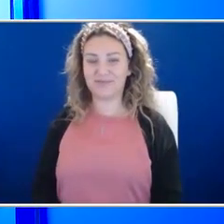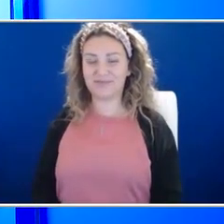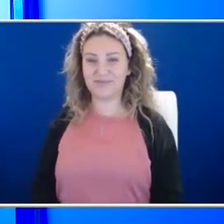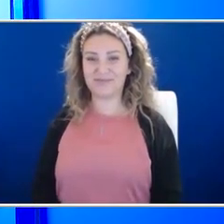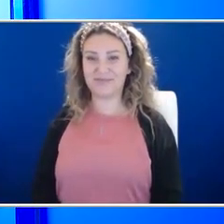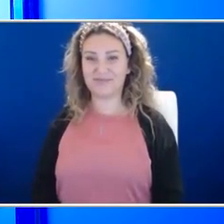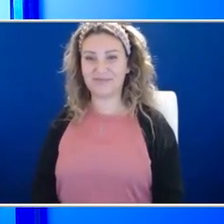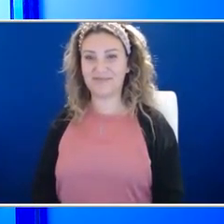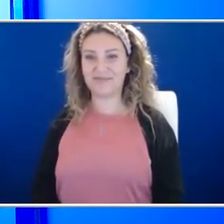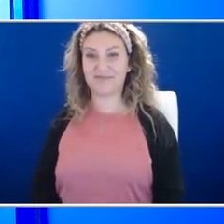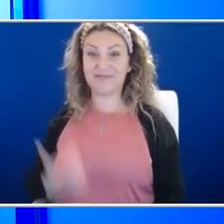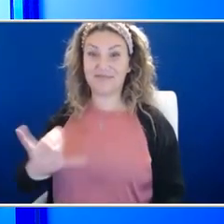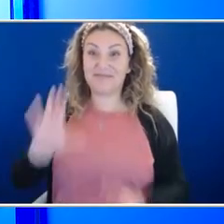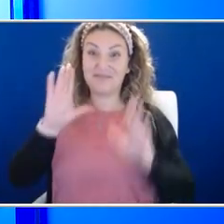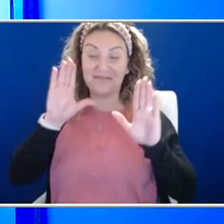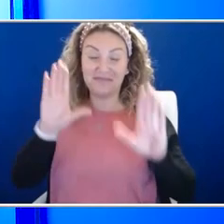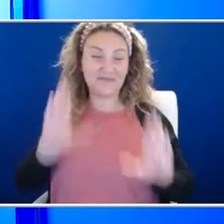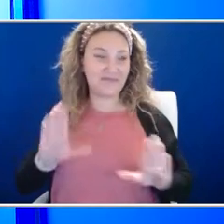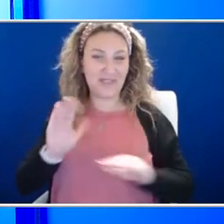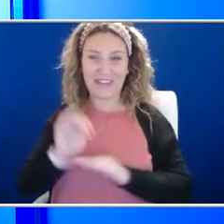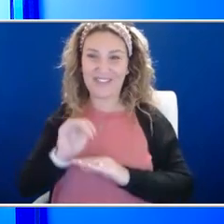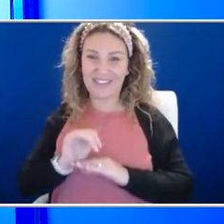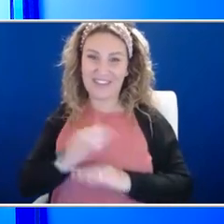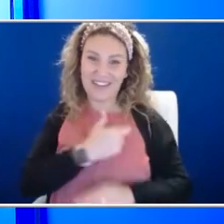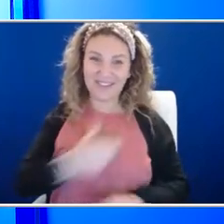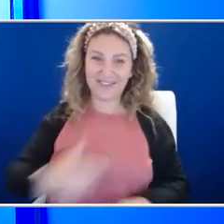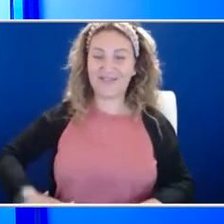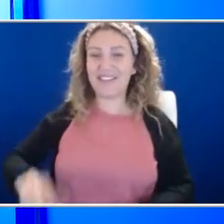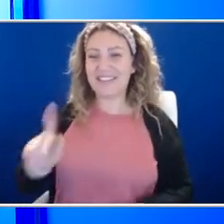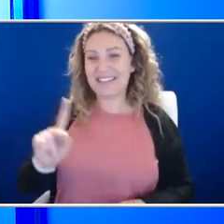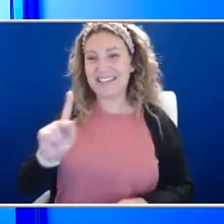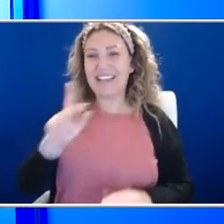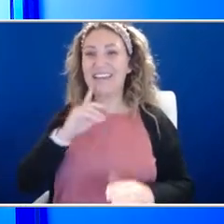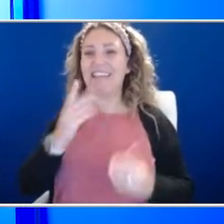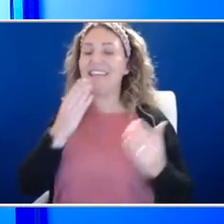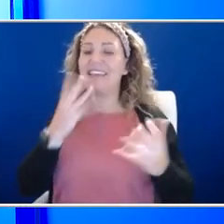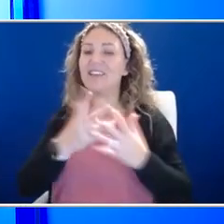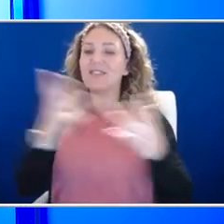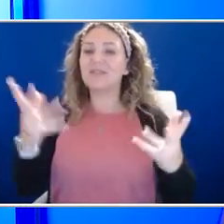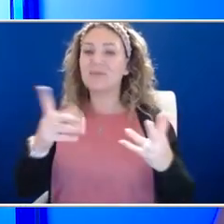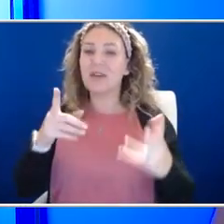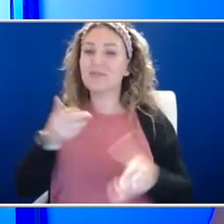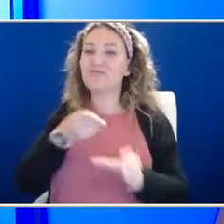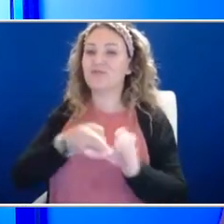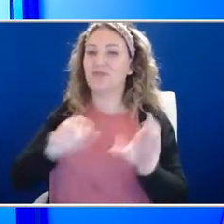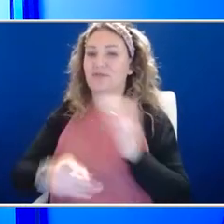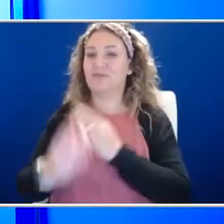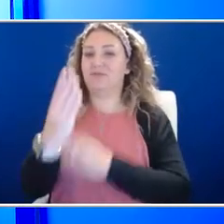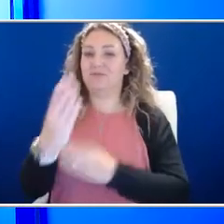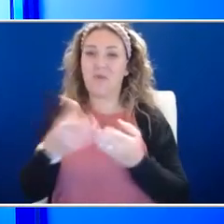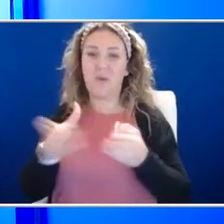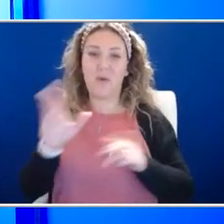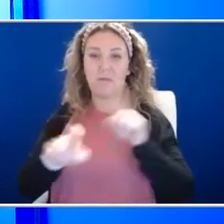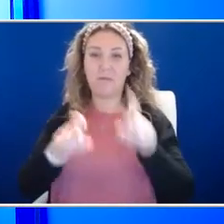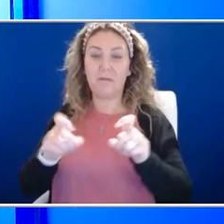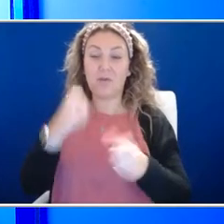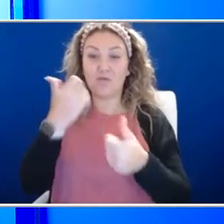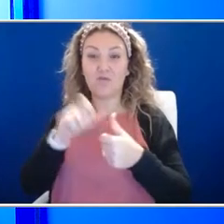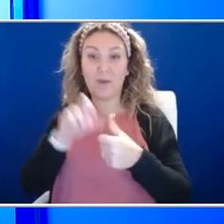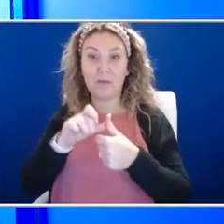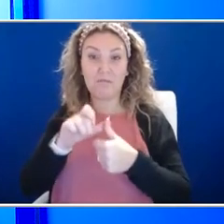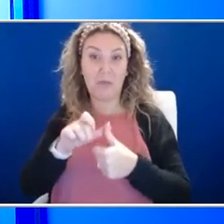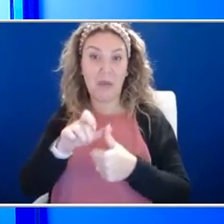That is going to be a great night at the K tonight. Thank you so much for joining us this morning here on Open Mics. And remember, you can catch our updates